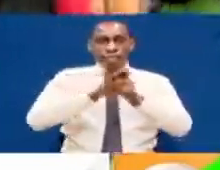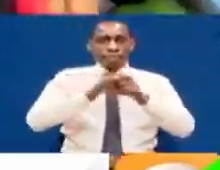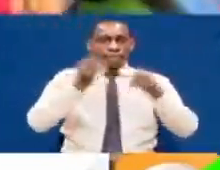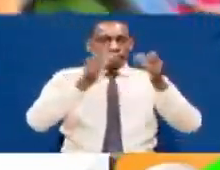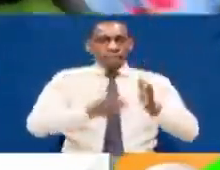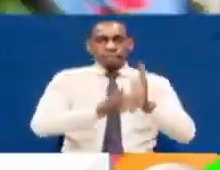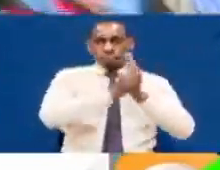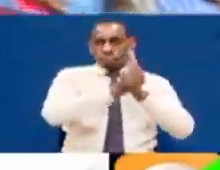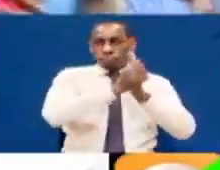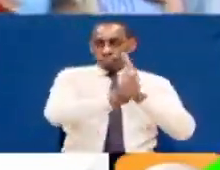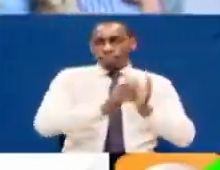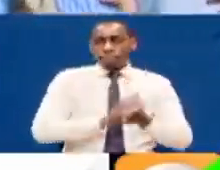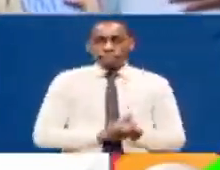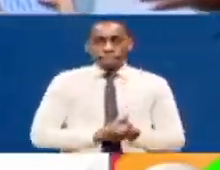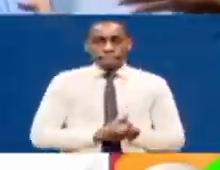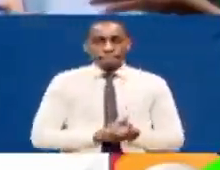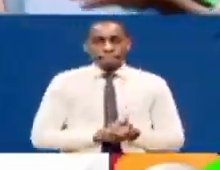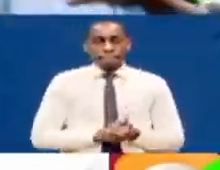players.